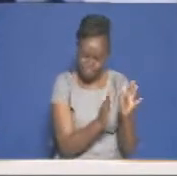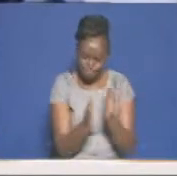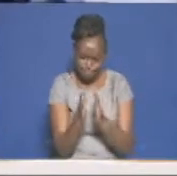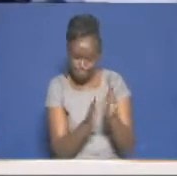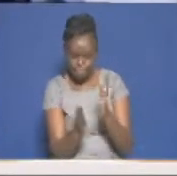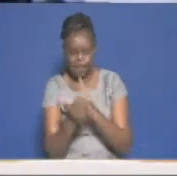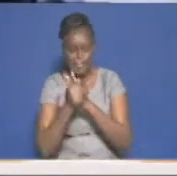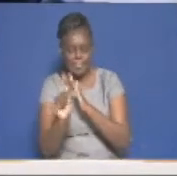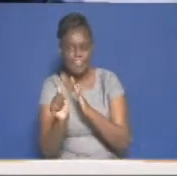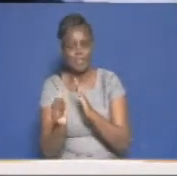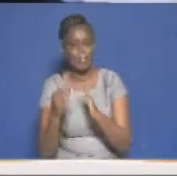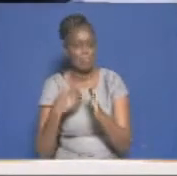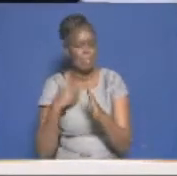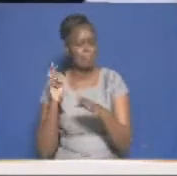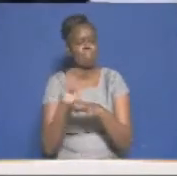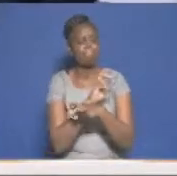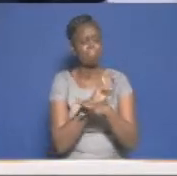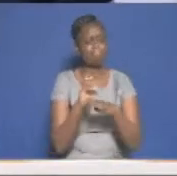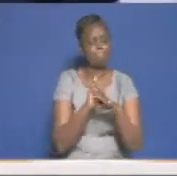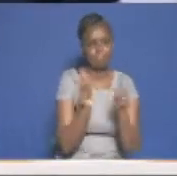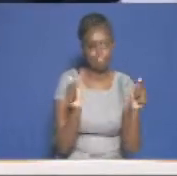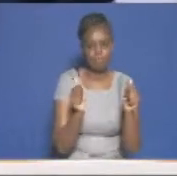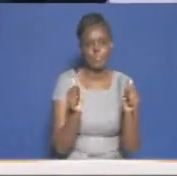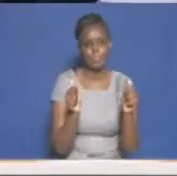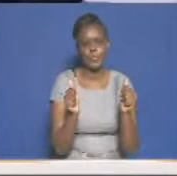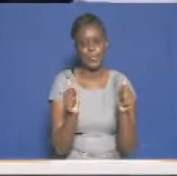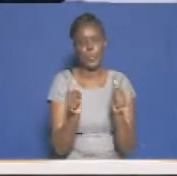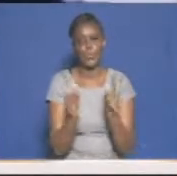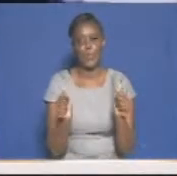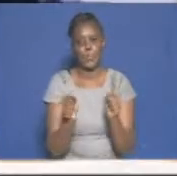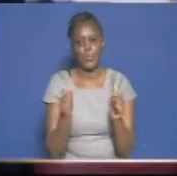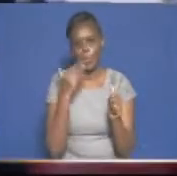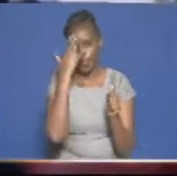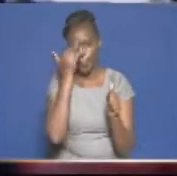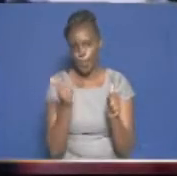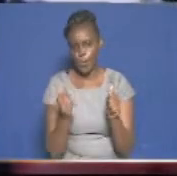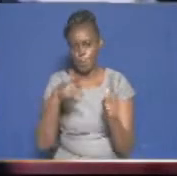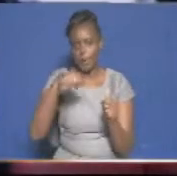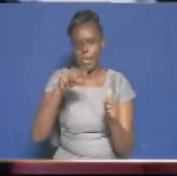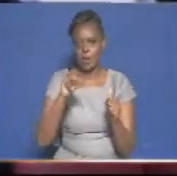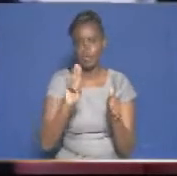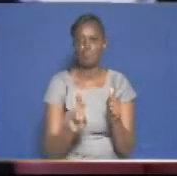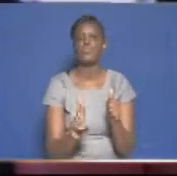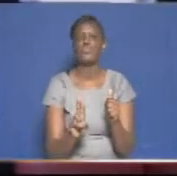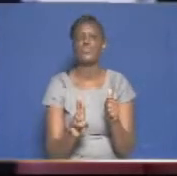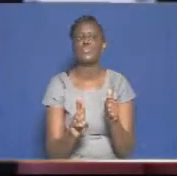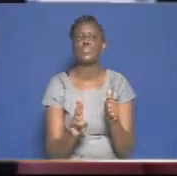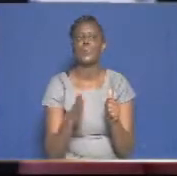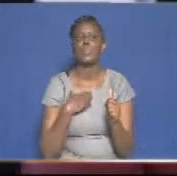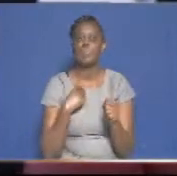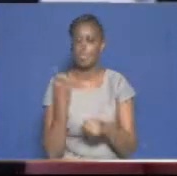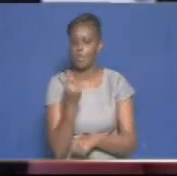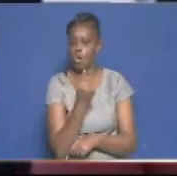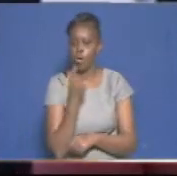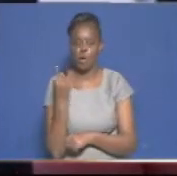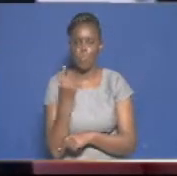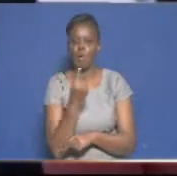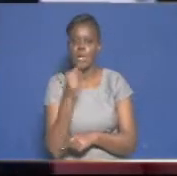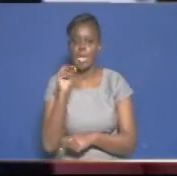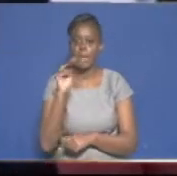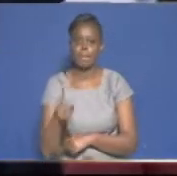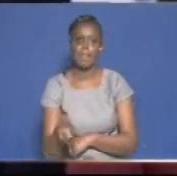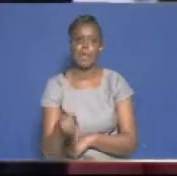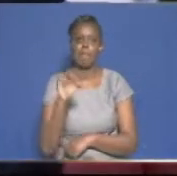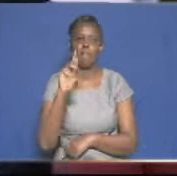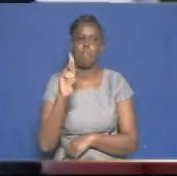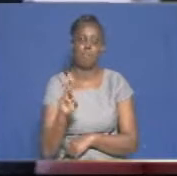that time I was able to observe it sort of detached, because on the PNU side, I was the only Ford Kenya MP.